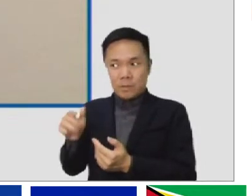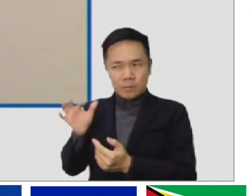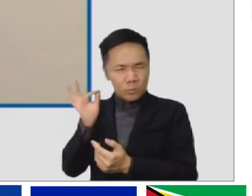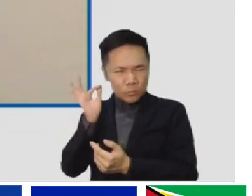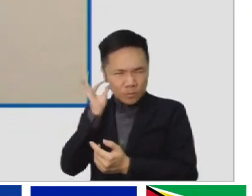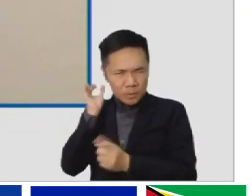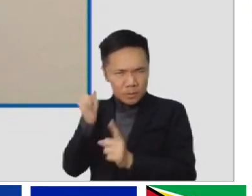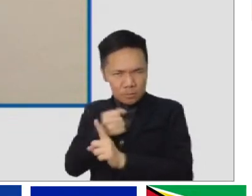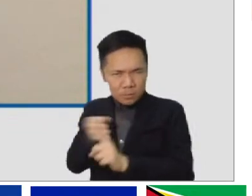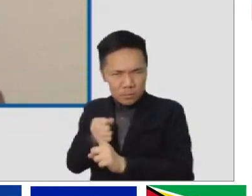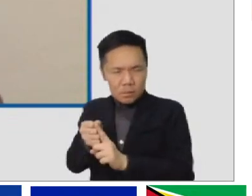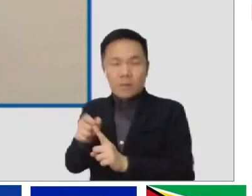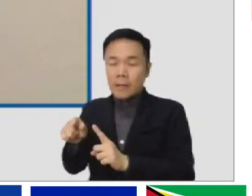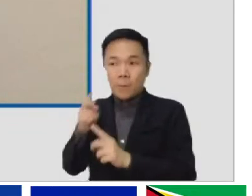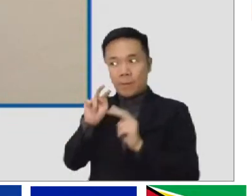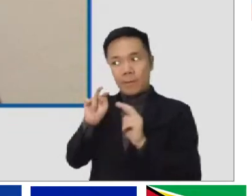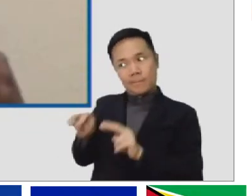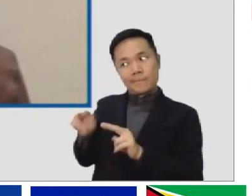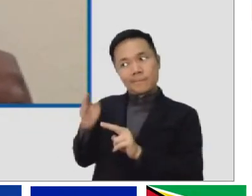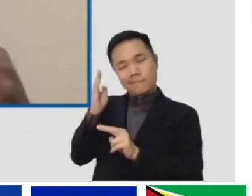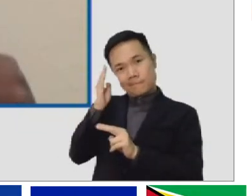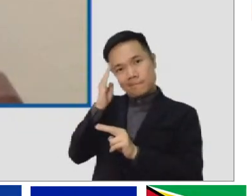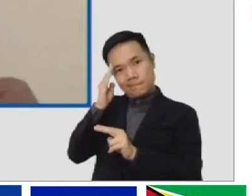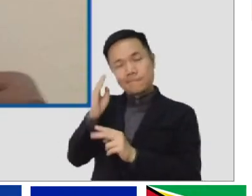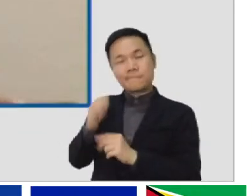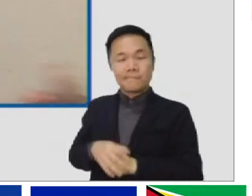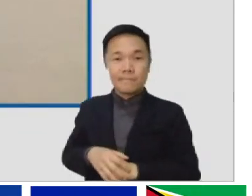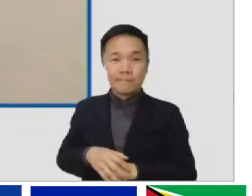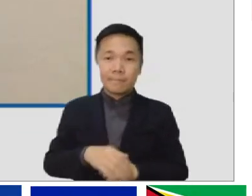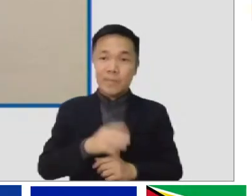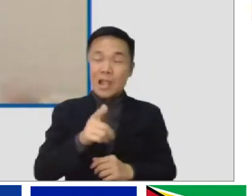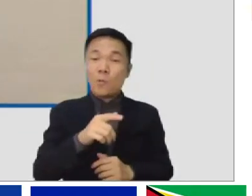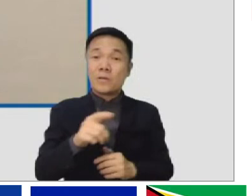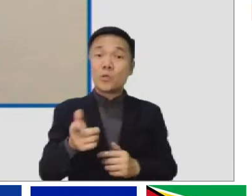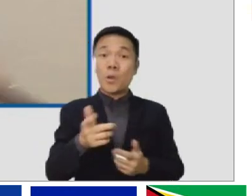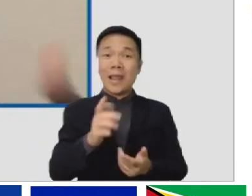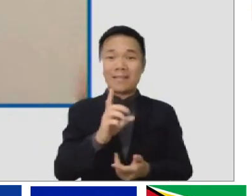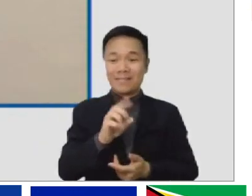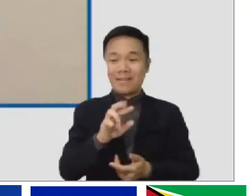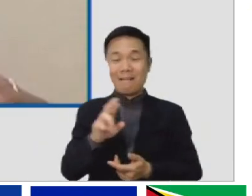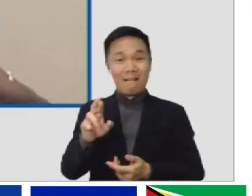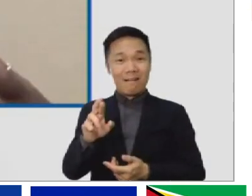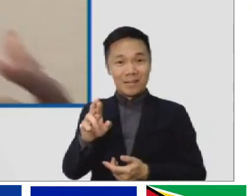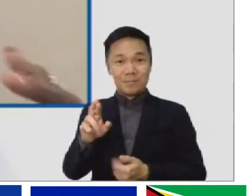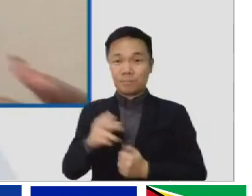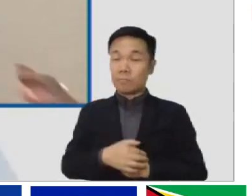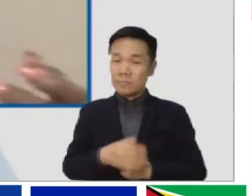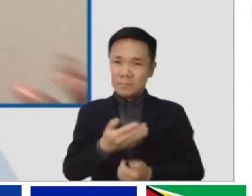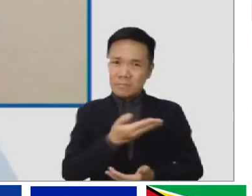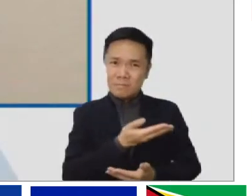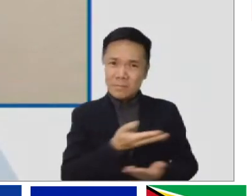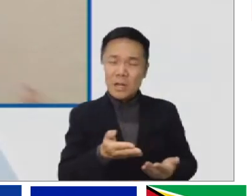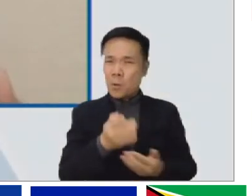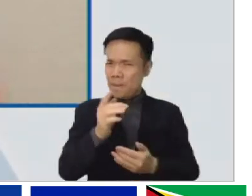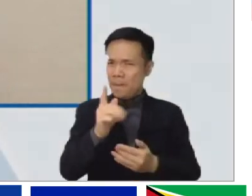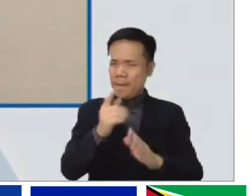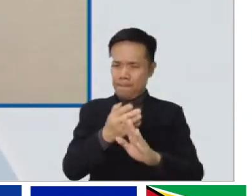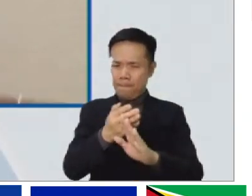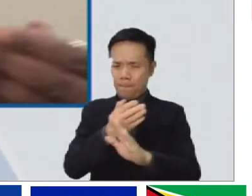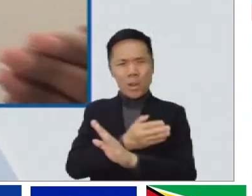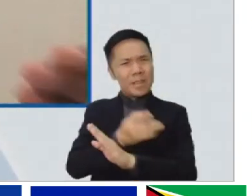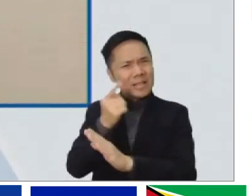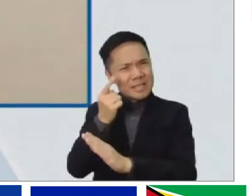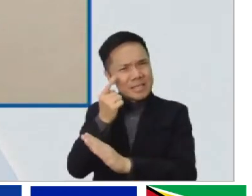the as we say in disaster management, you have your systems which are in place, but also you identify what is going to trigger. And so you